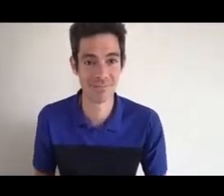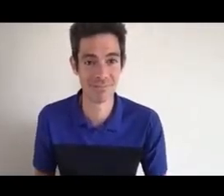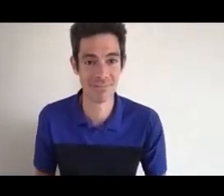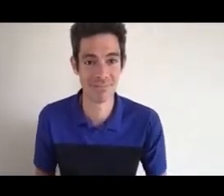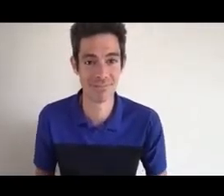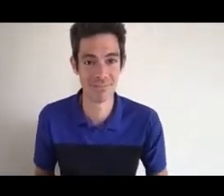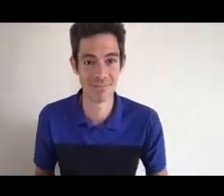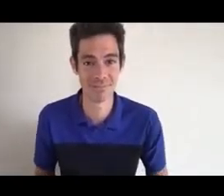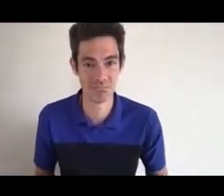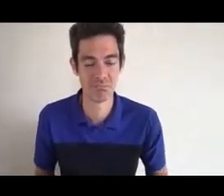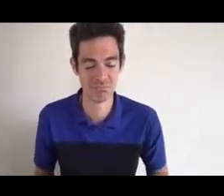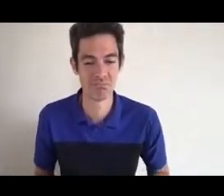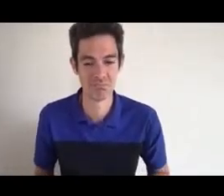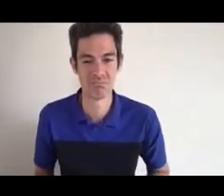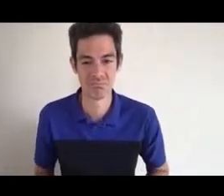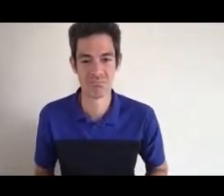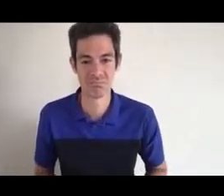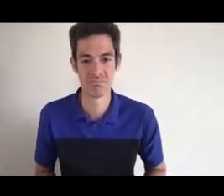expensive.